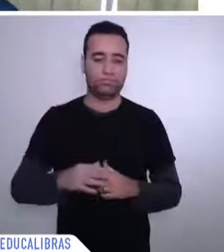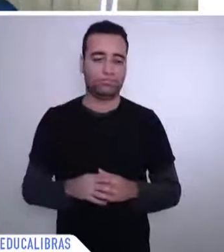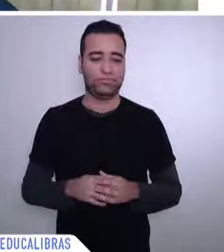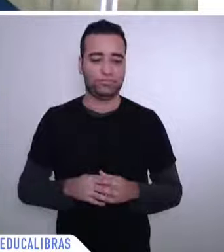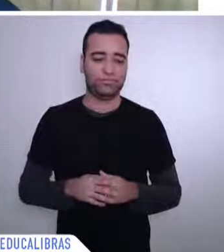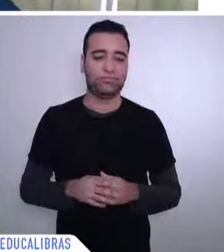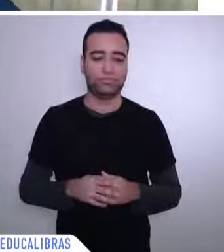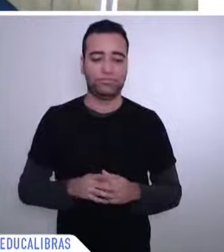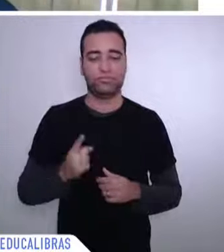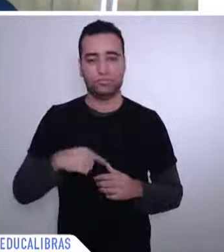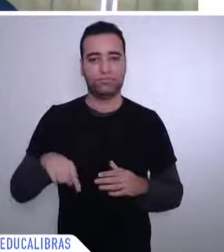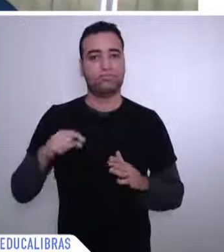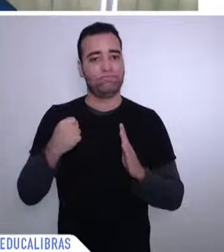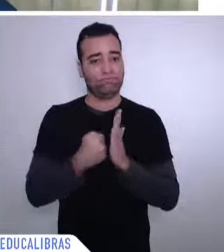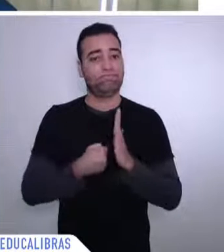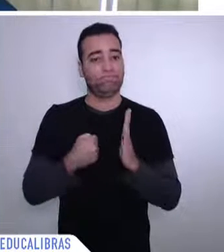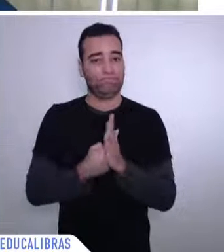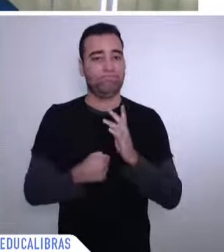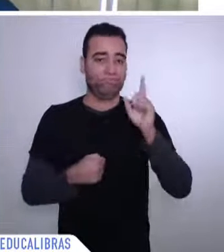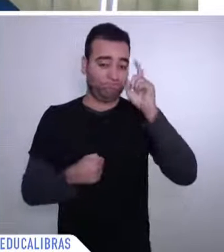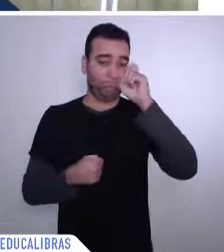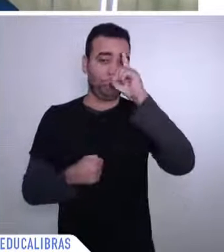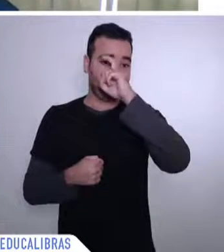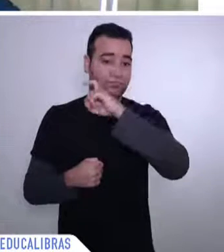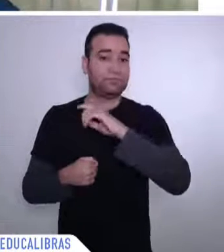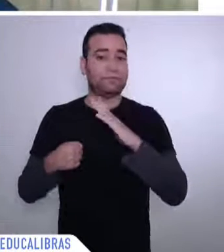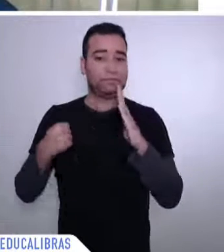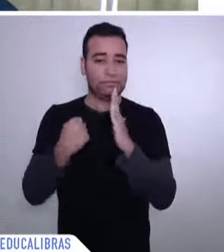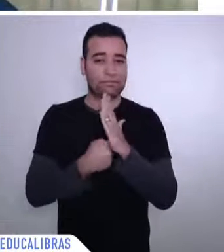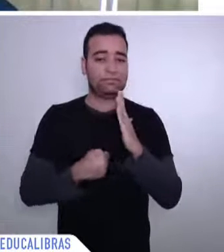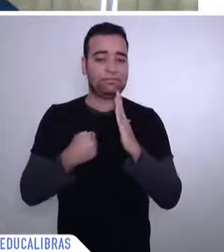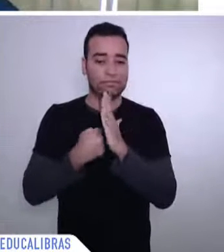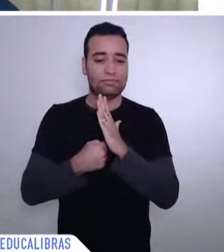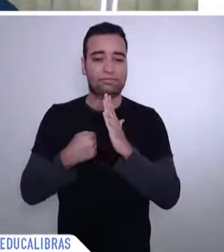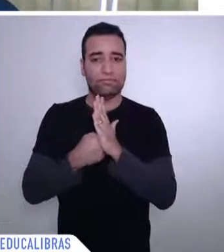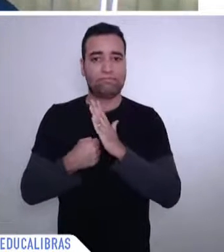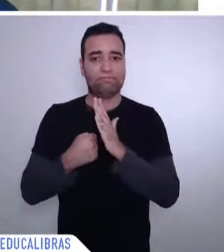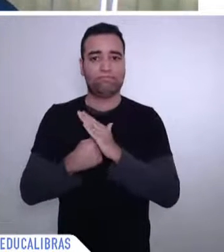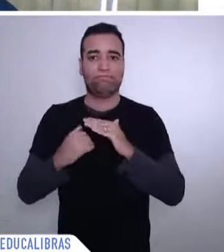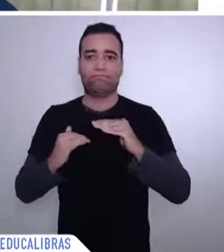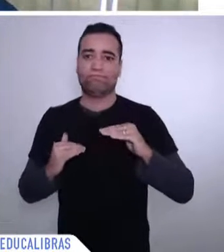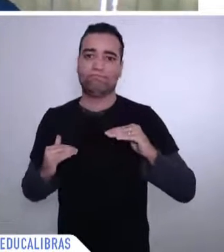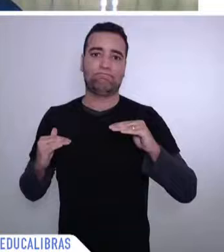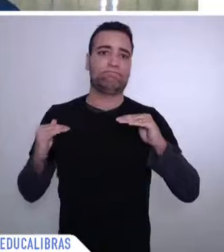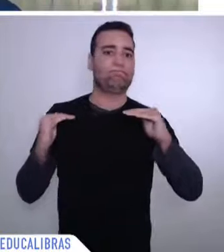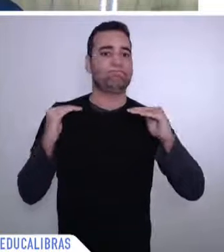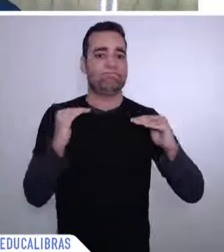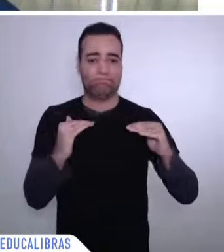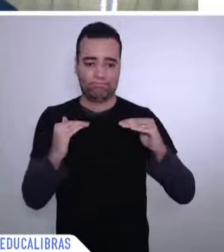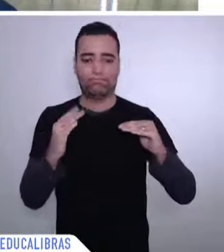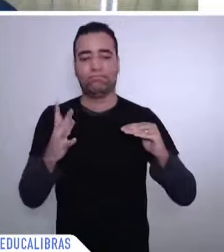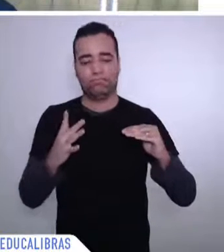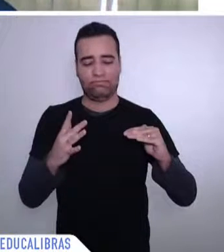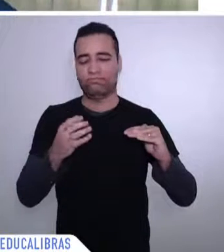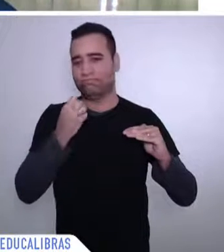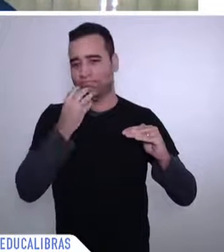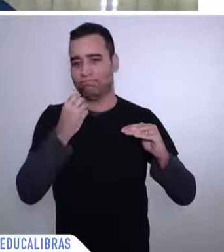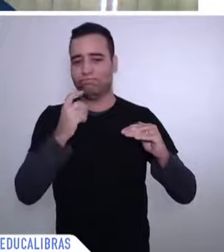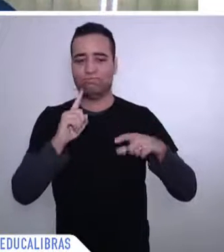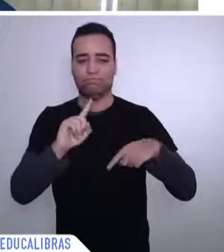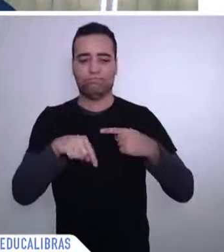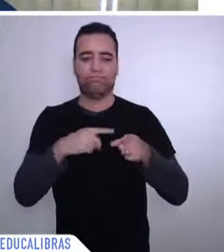puts the human beings in a second place, a place in which